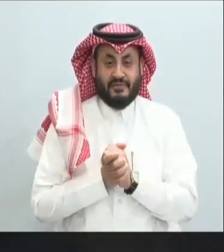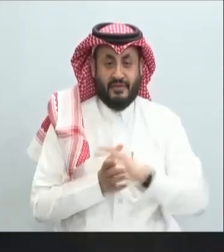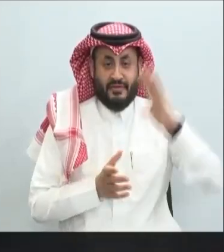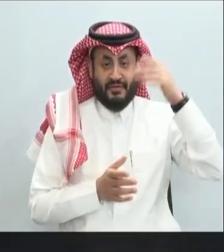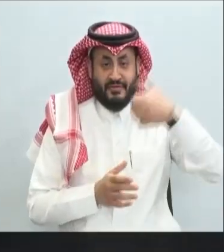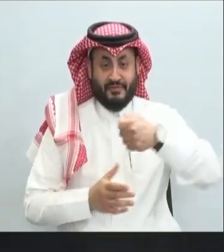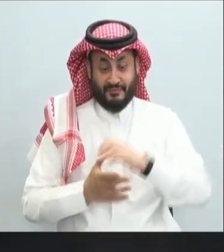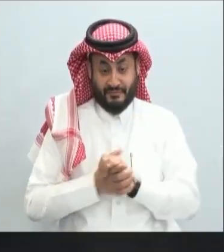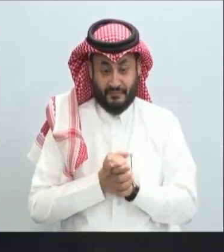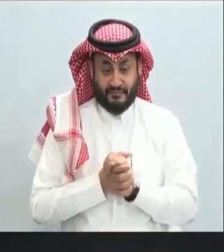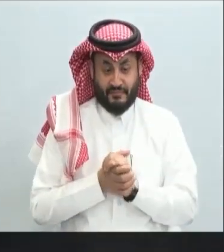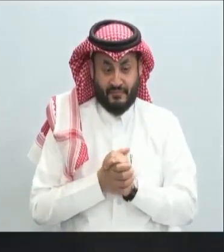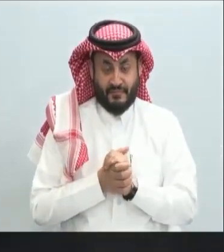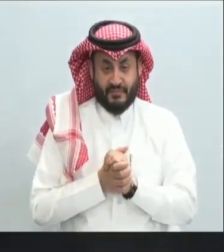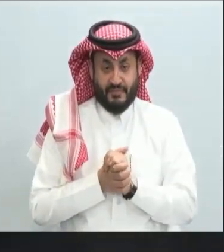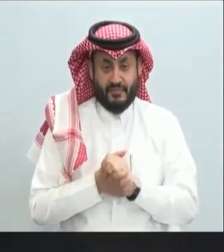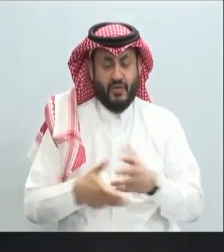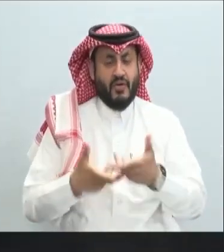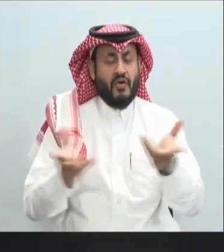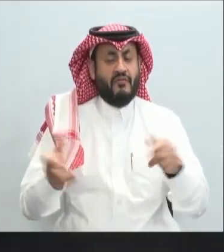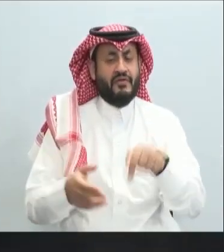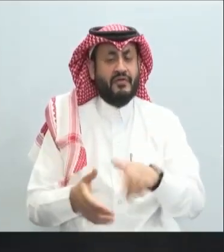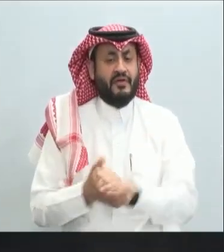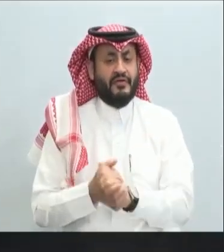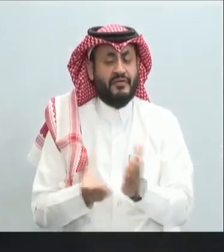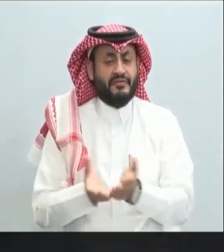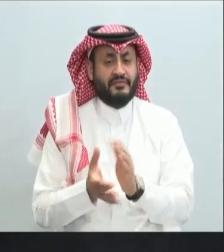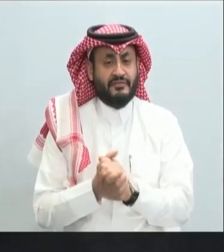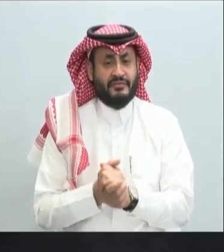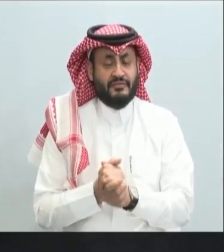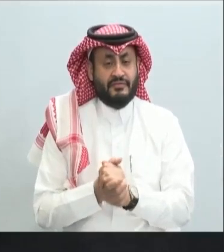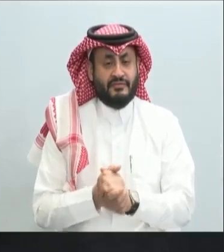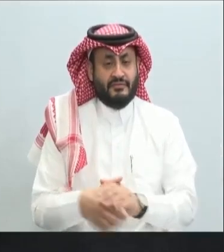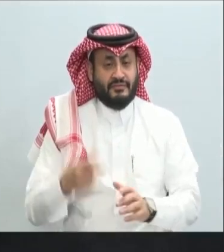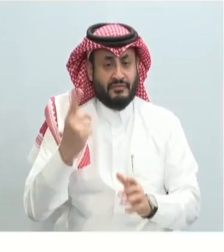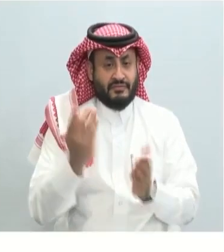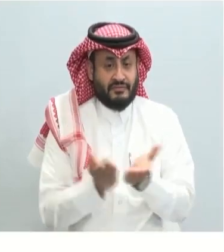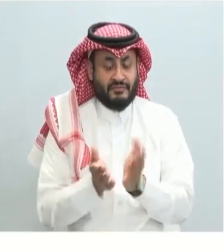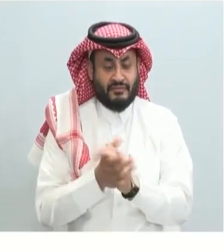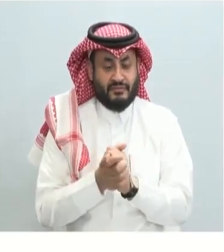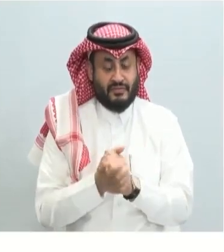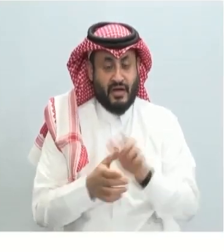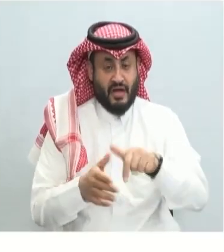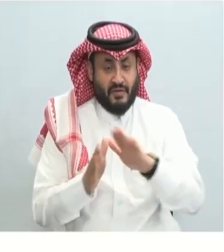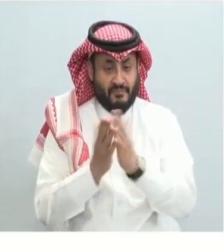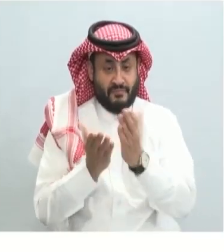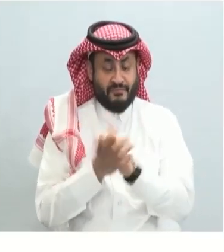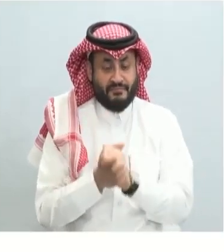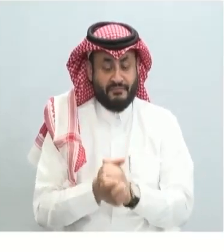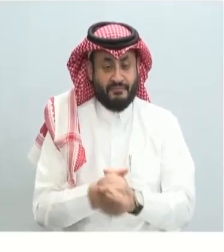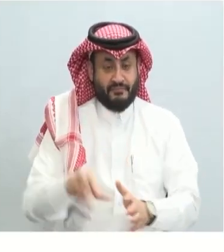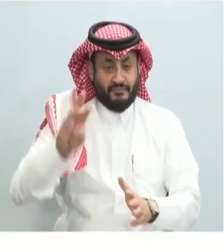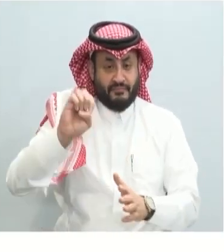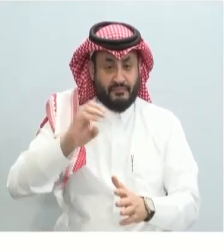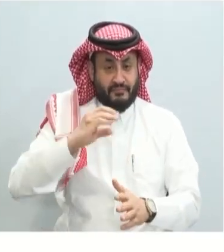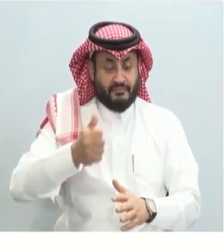Assalamu alaikum wa rahmatullahi wa barakatuh. Welcome everyone in today's class for the first elementary grade. Our textbook is